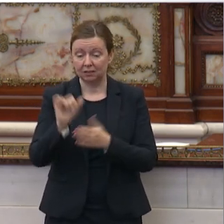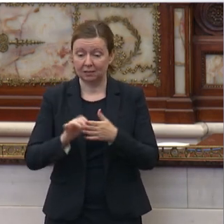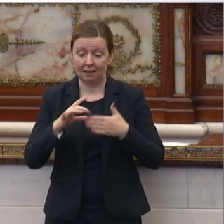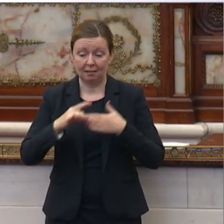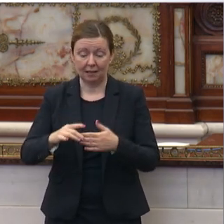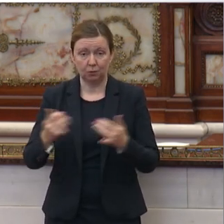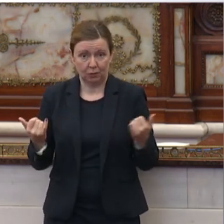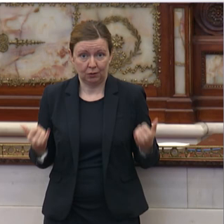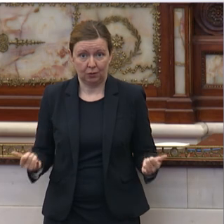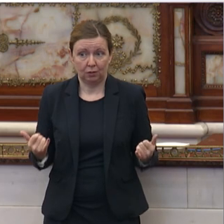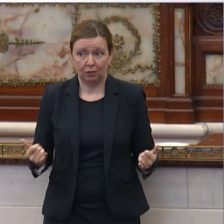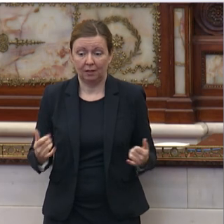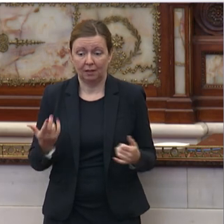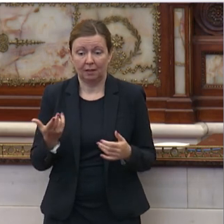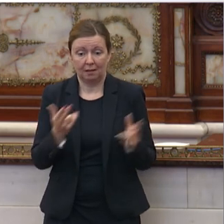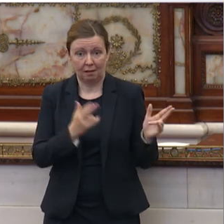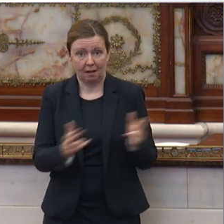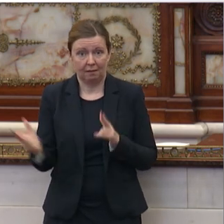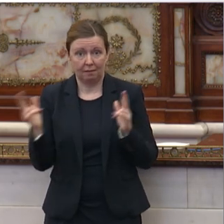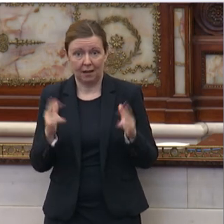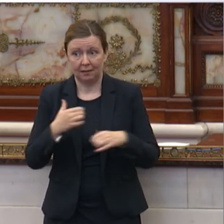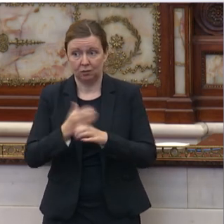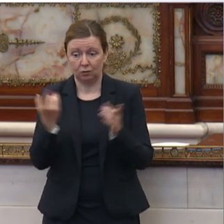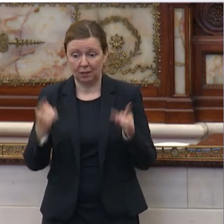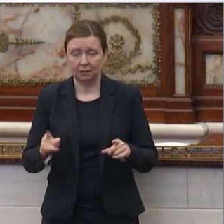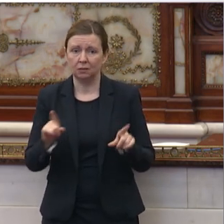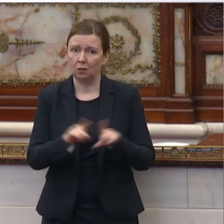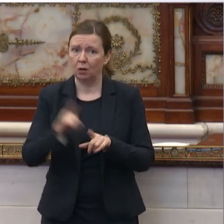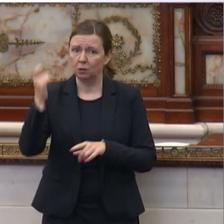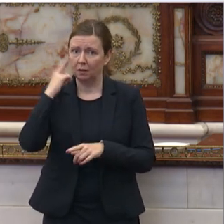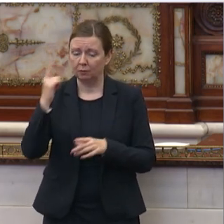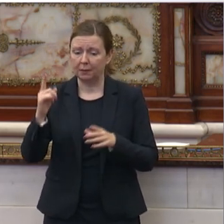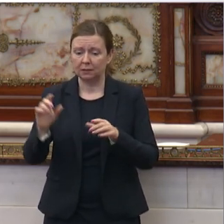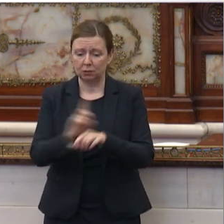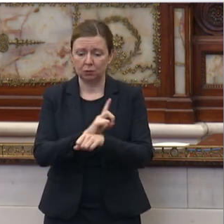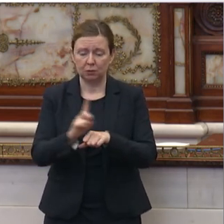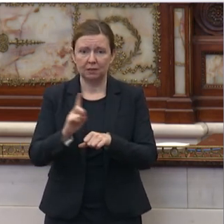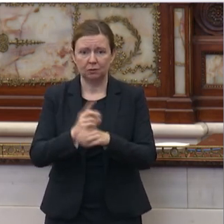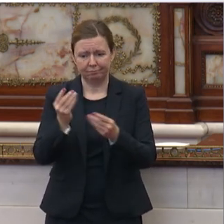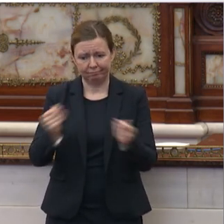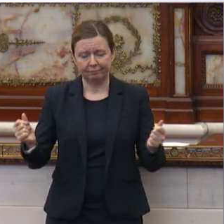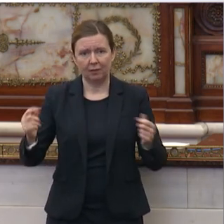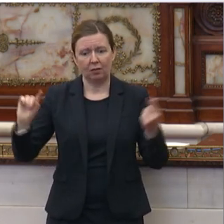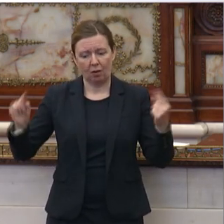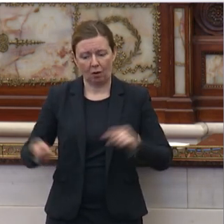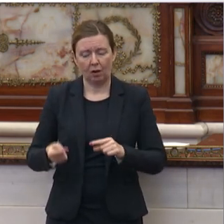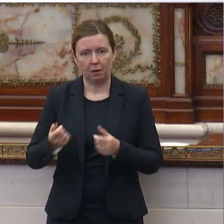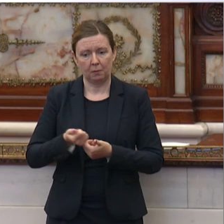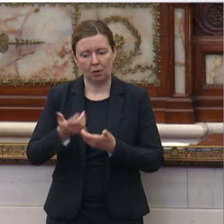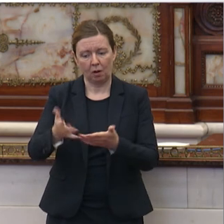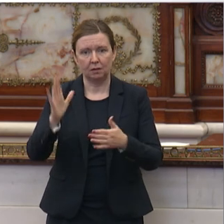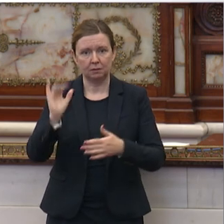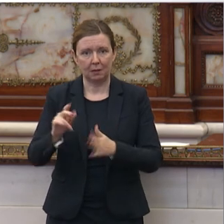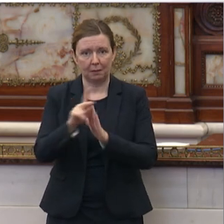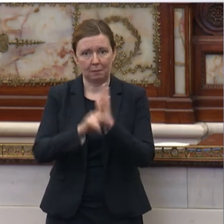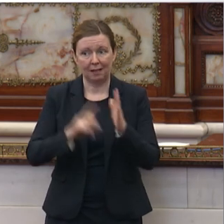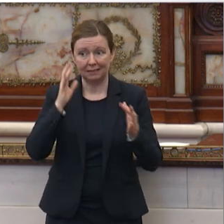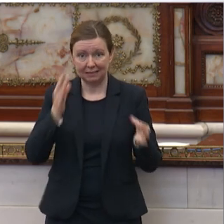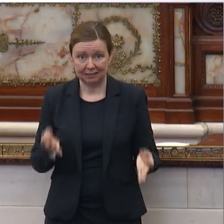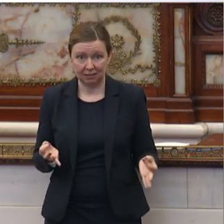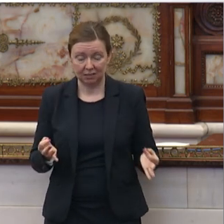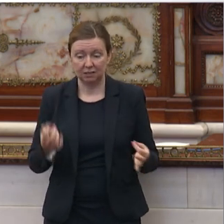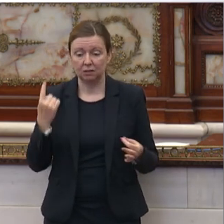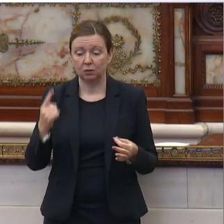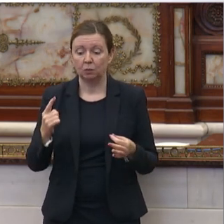gun violence crisis, it's also government's duty to rectify the harm caused by those policy decisions. One